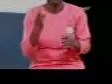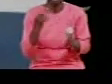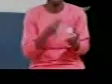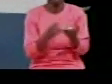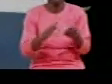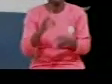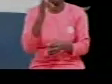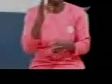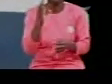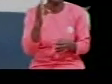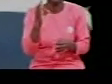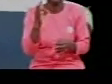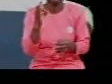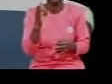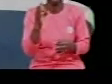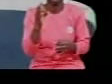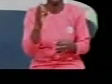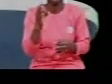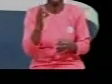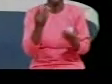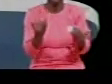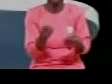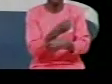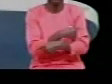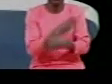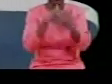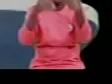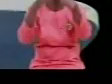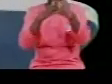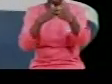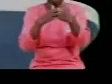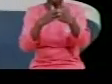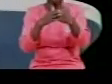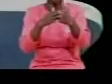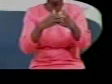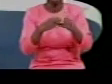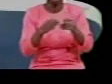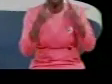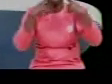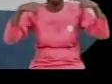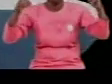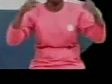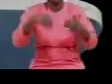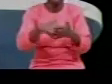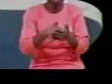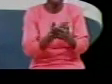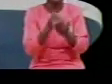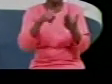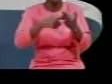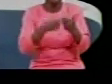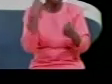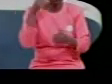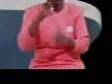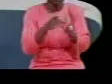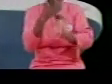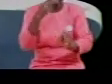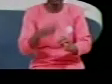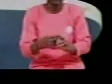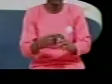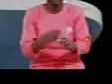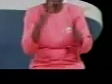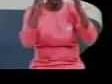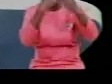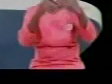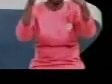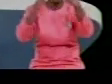Today, heaven declares a new dispensation for you. Heaven declares a new